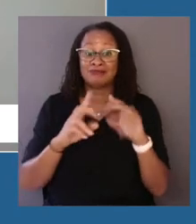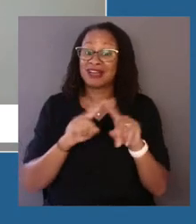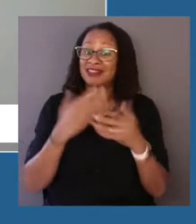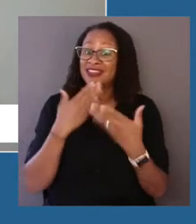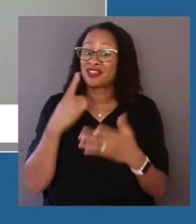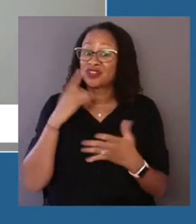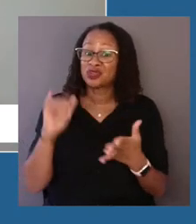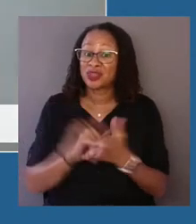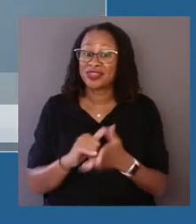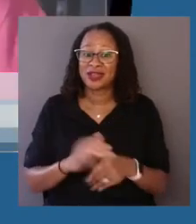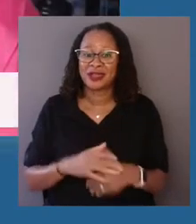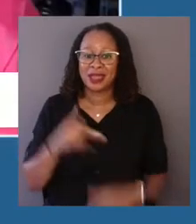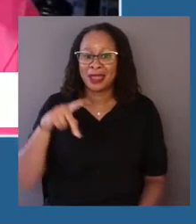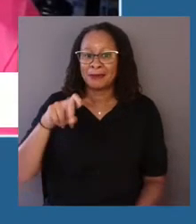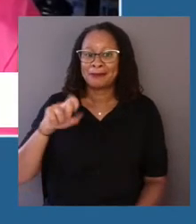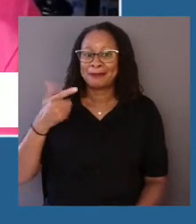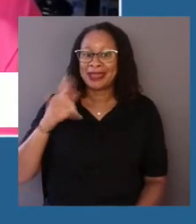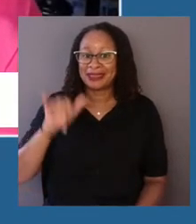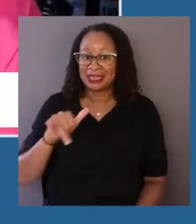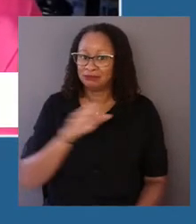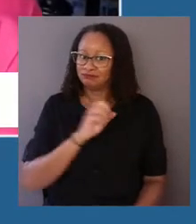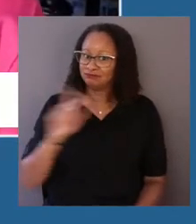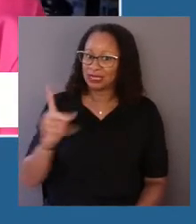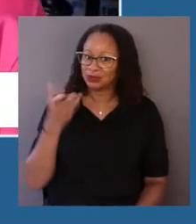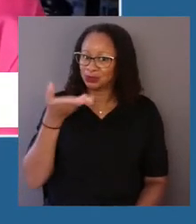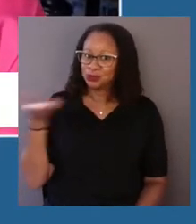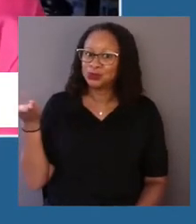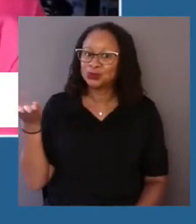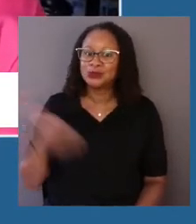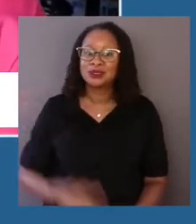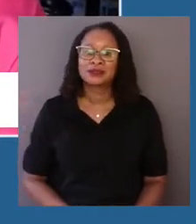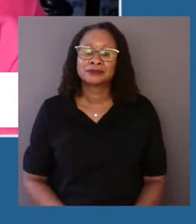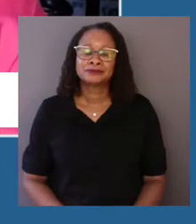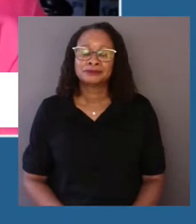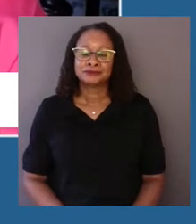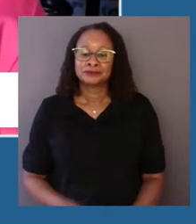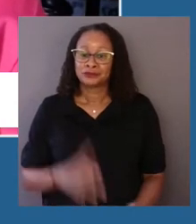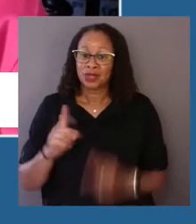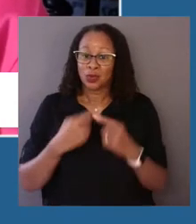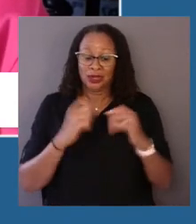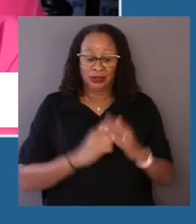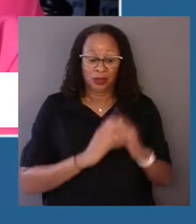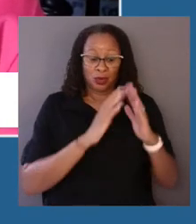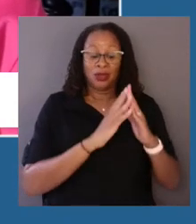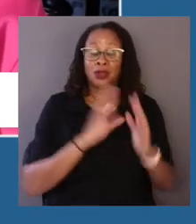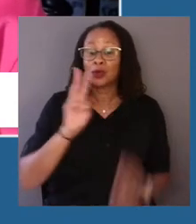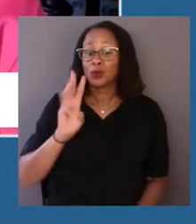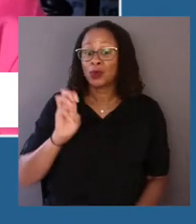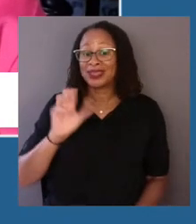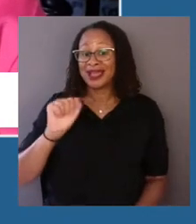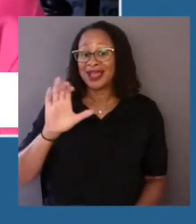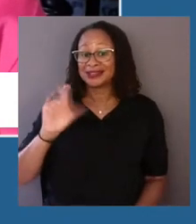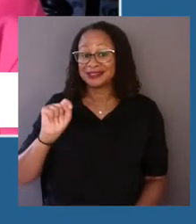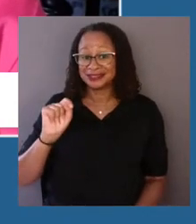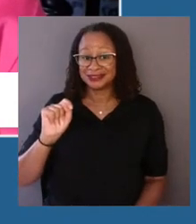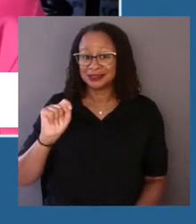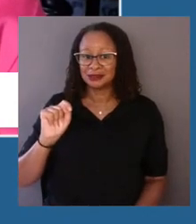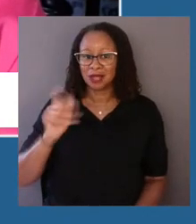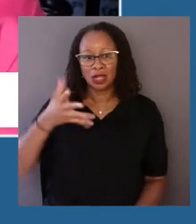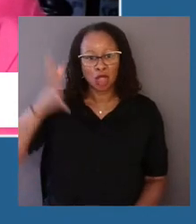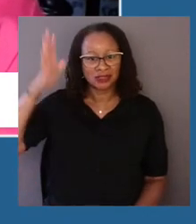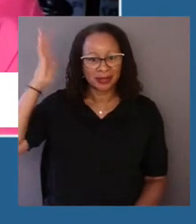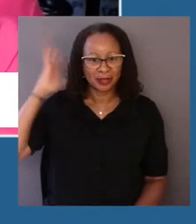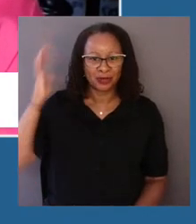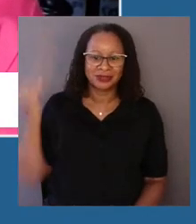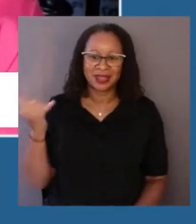Peggy, coming back to you, when you founded WEACT a very long time ago now, you've been